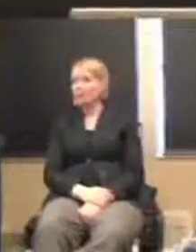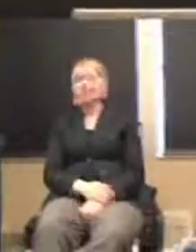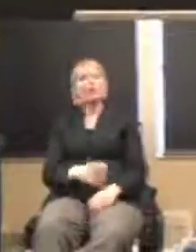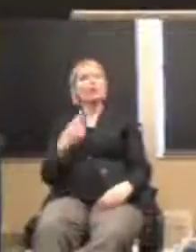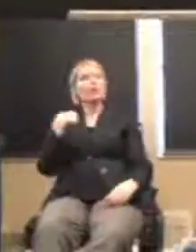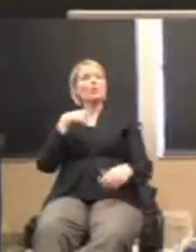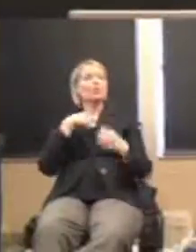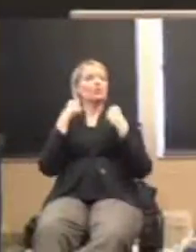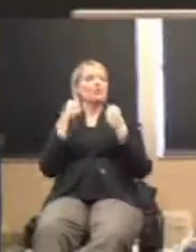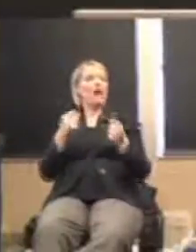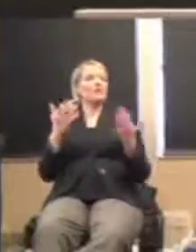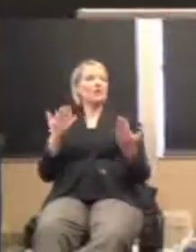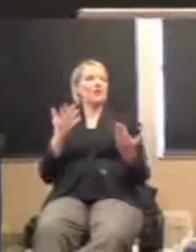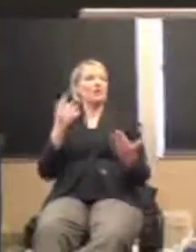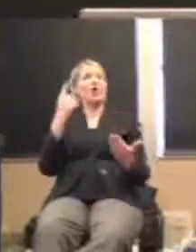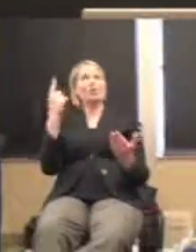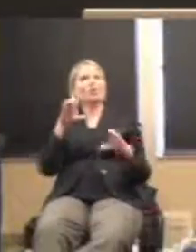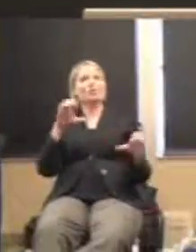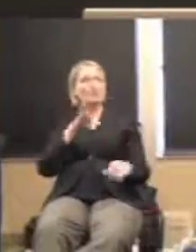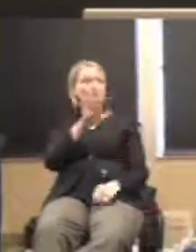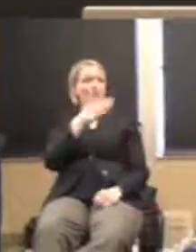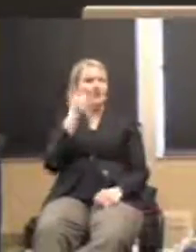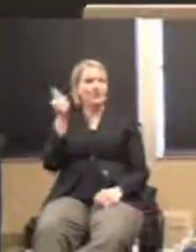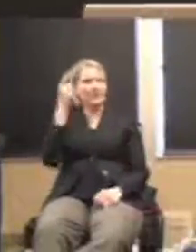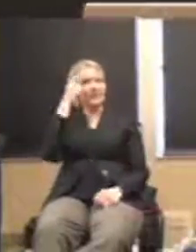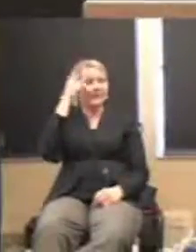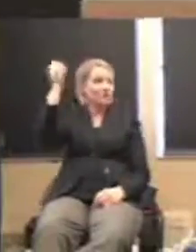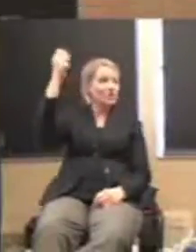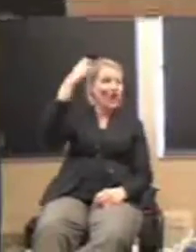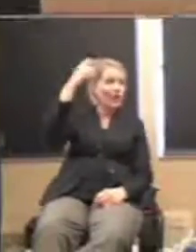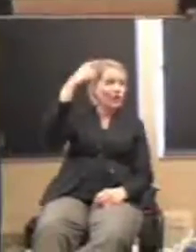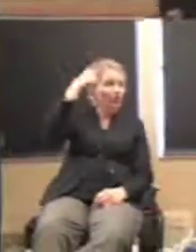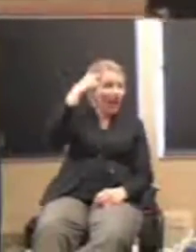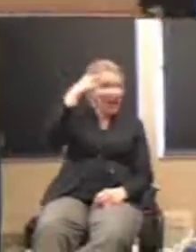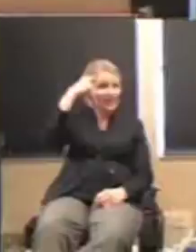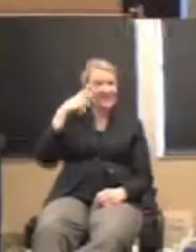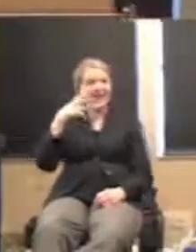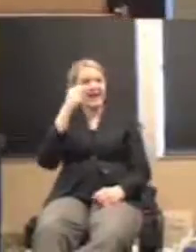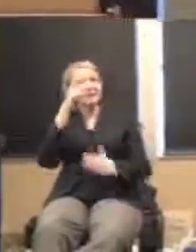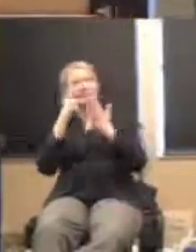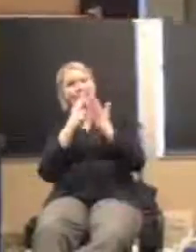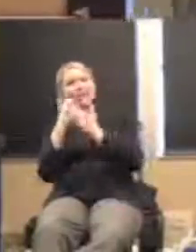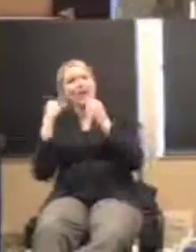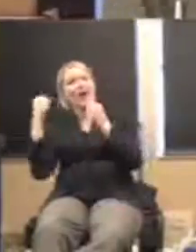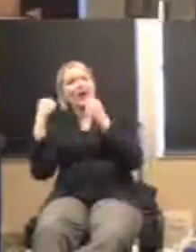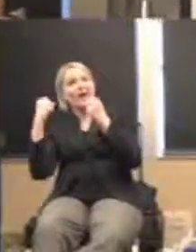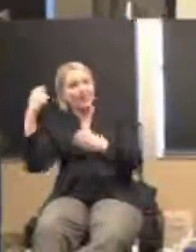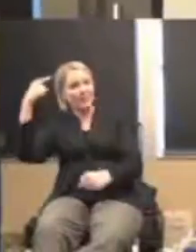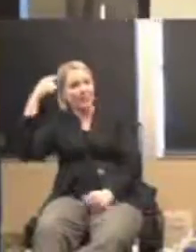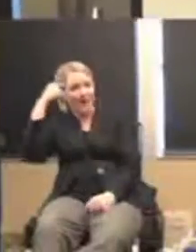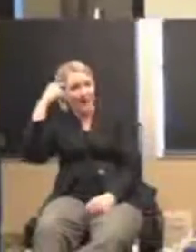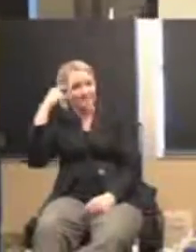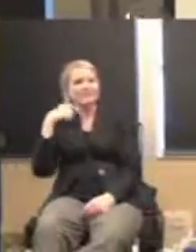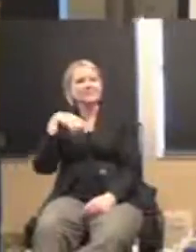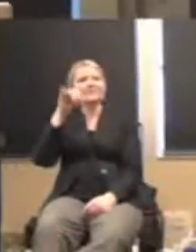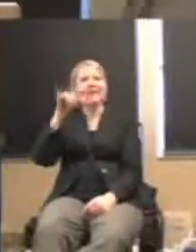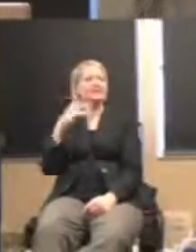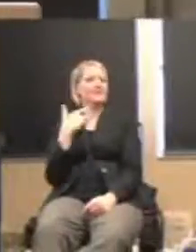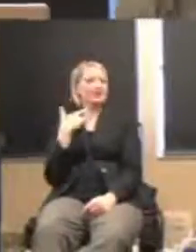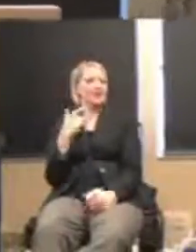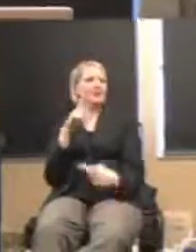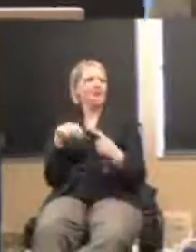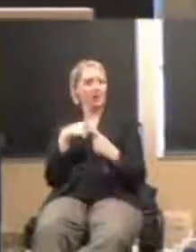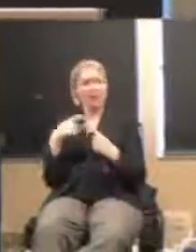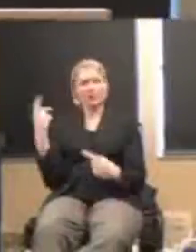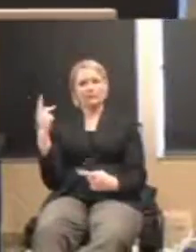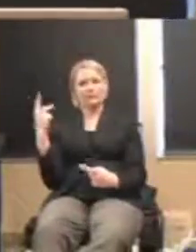when you do your best thinking, you have like your shower thoughts and then you have like your 2-hour commute thoughts. And that's generally when we get a